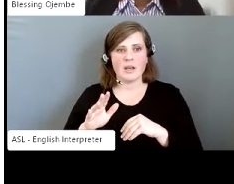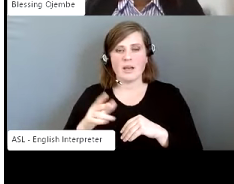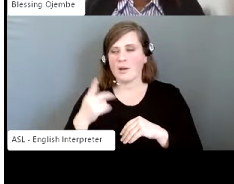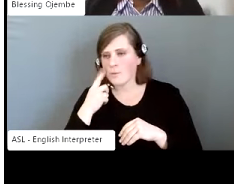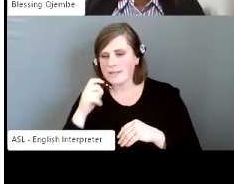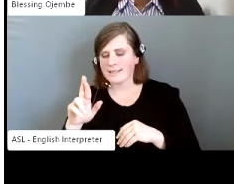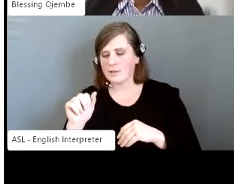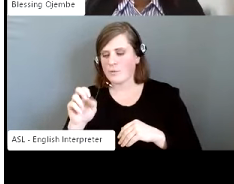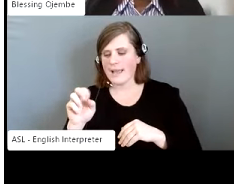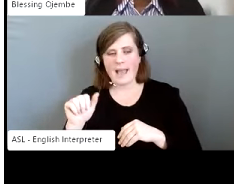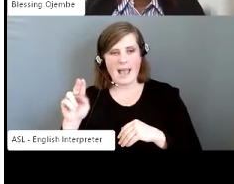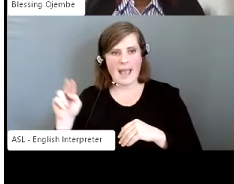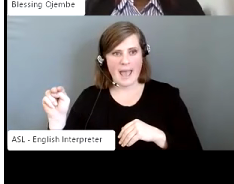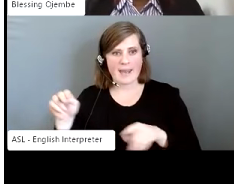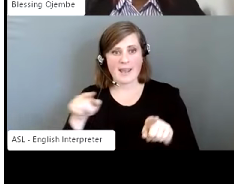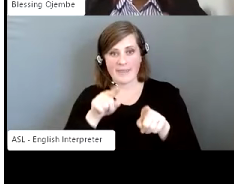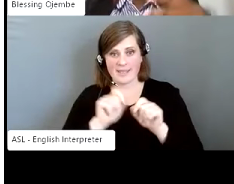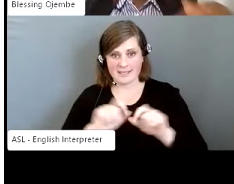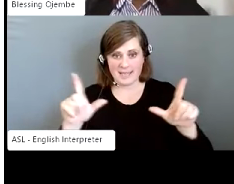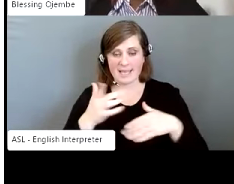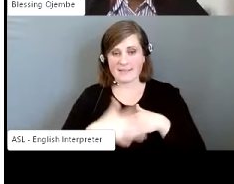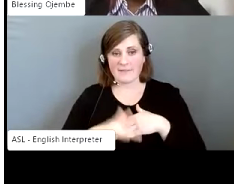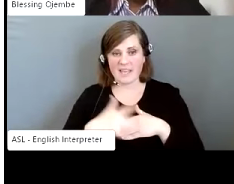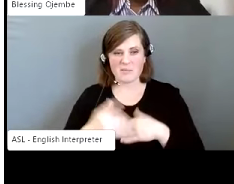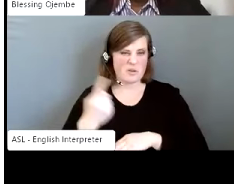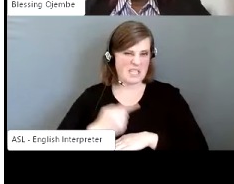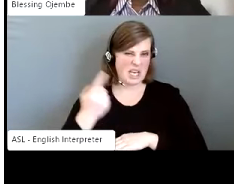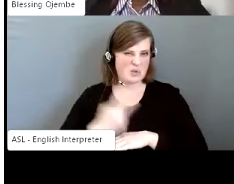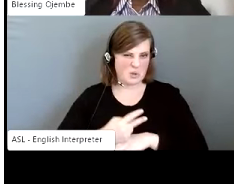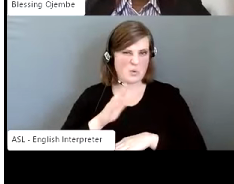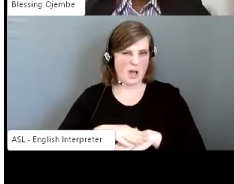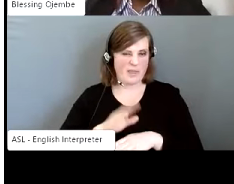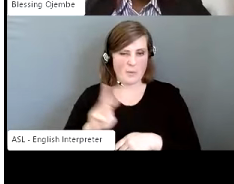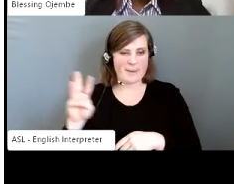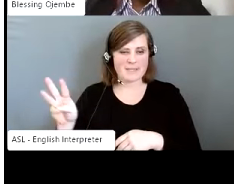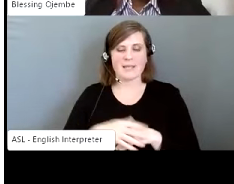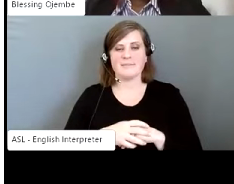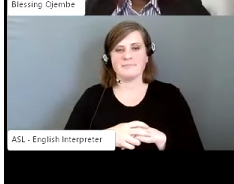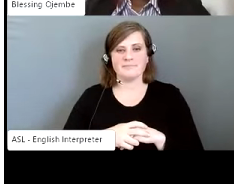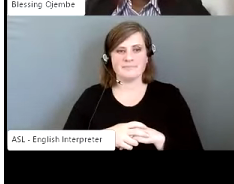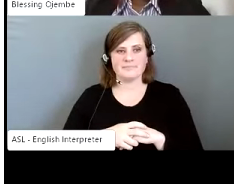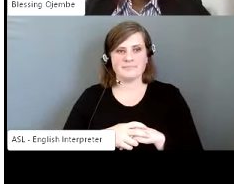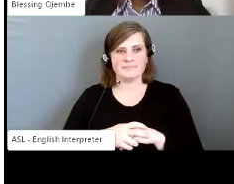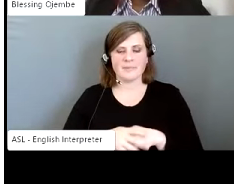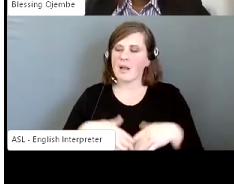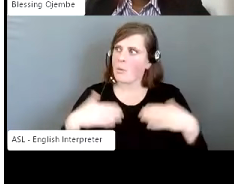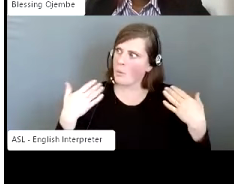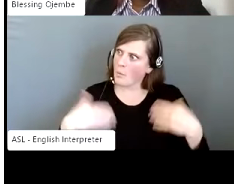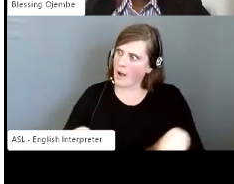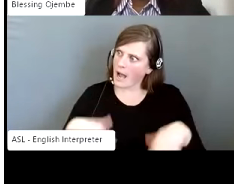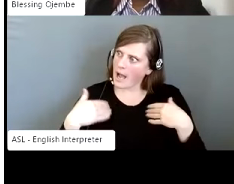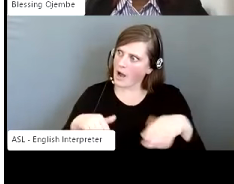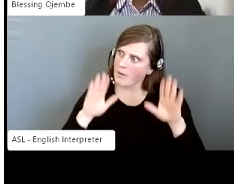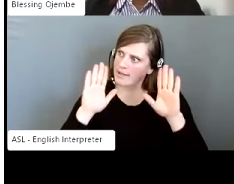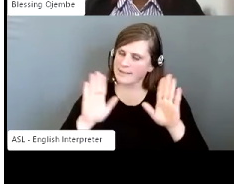said, the slide is going to be available in 1 or 2 days. Thank you very much. Wow, that was amazing. Thank